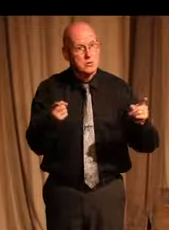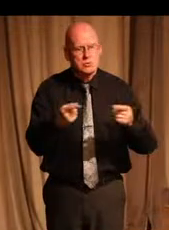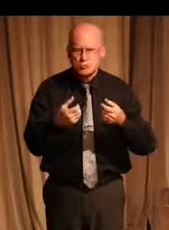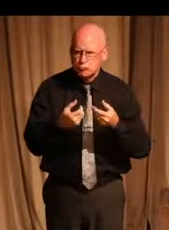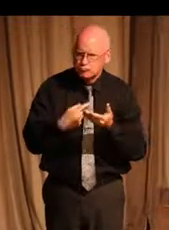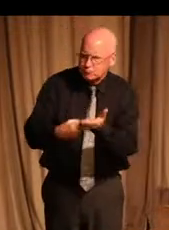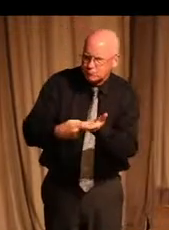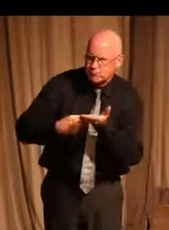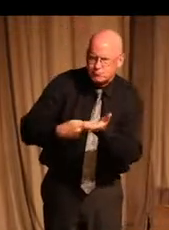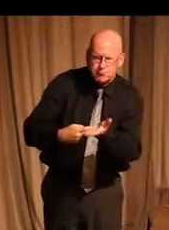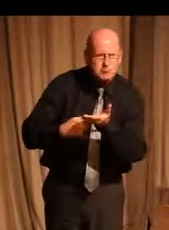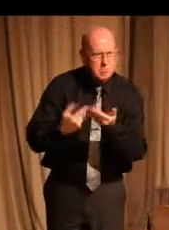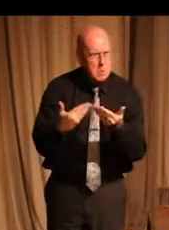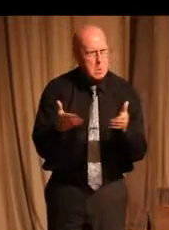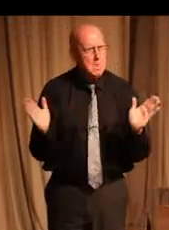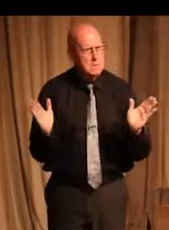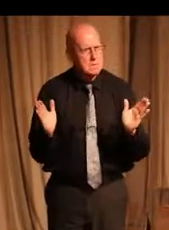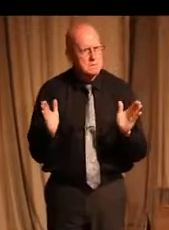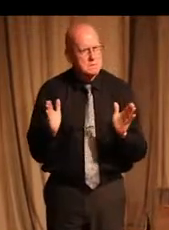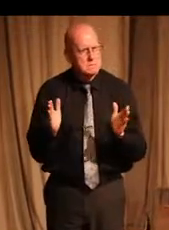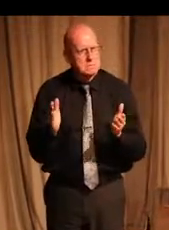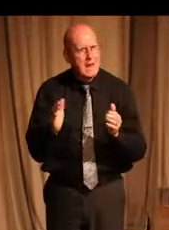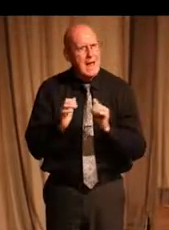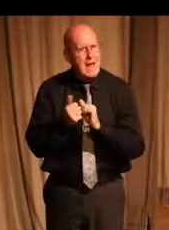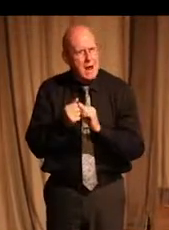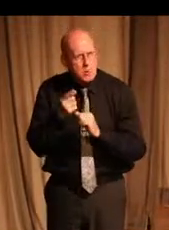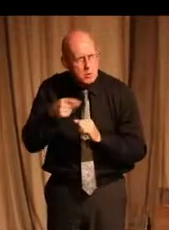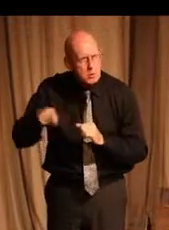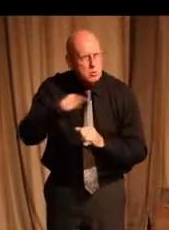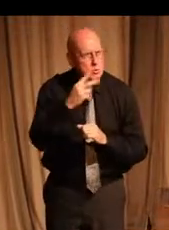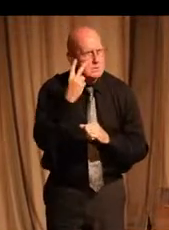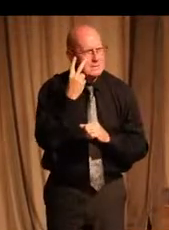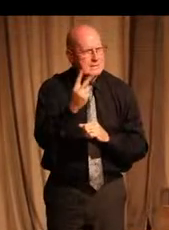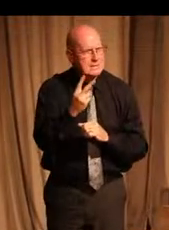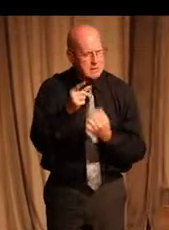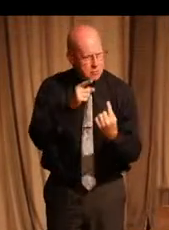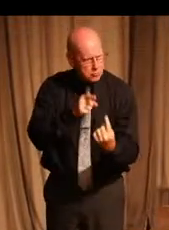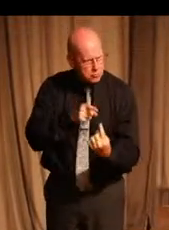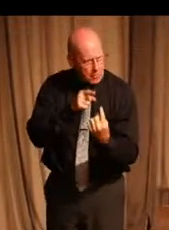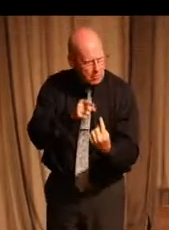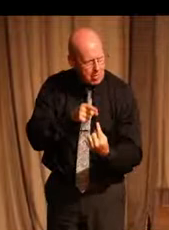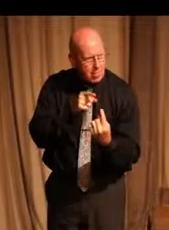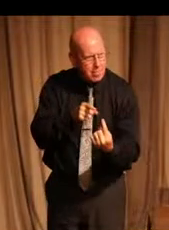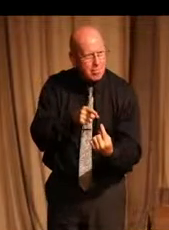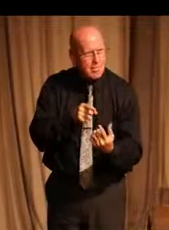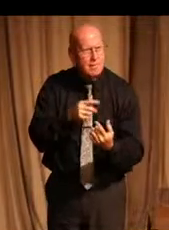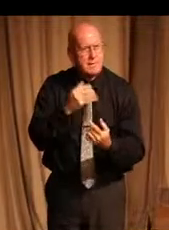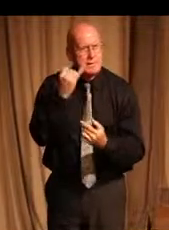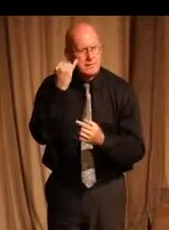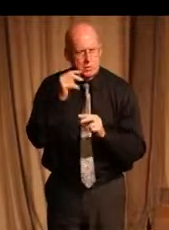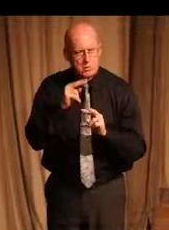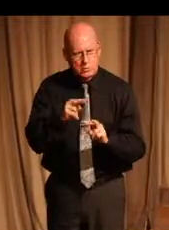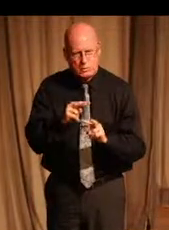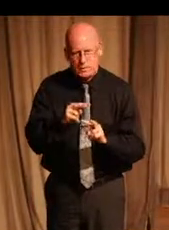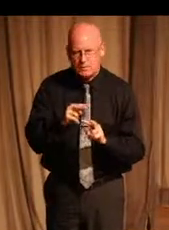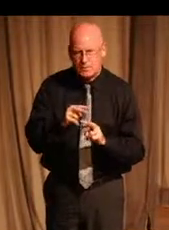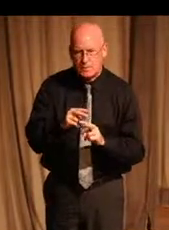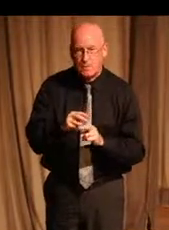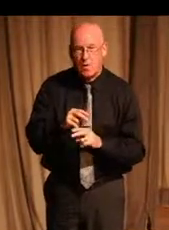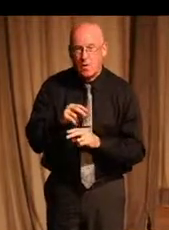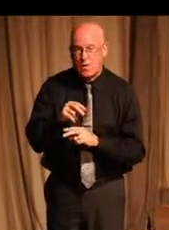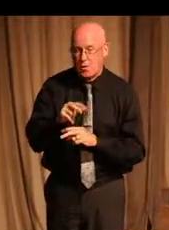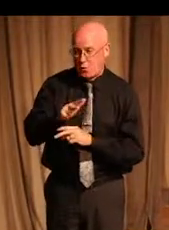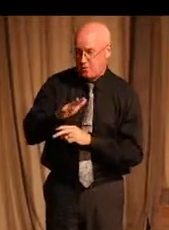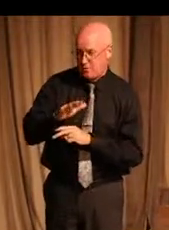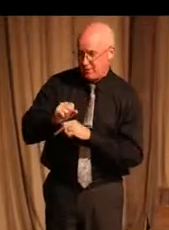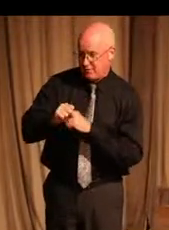about the work or how you're seeing the struggle. If we're looking at a 35-year